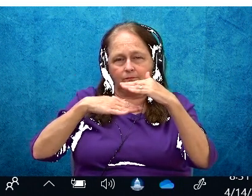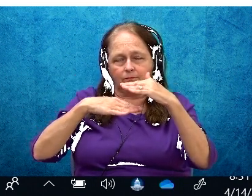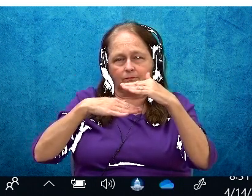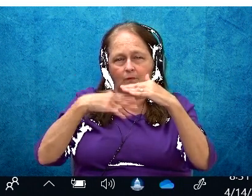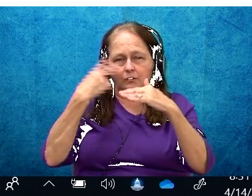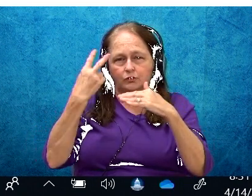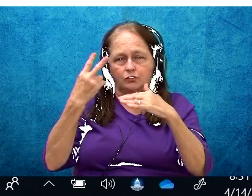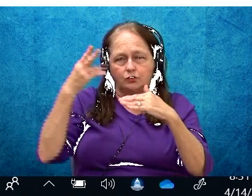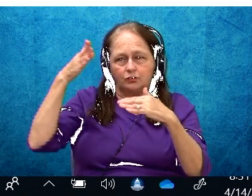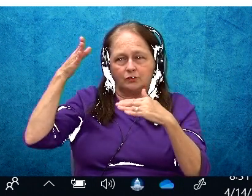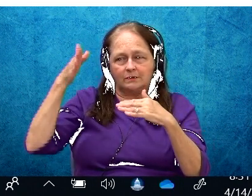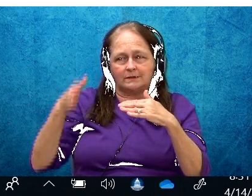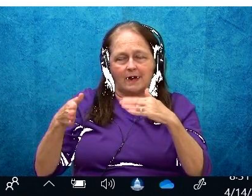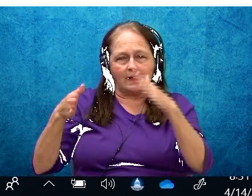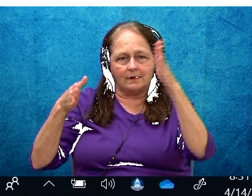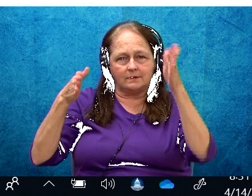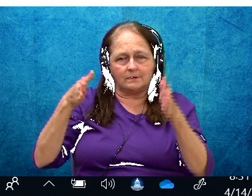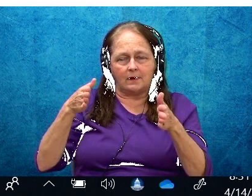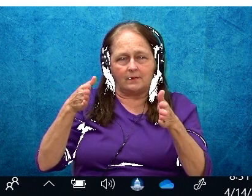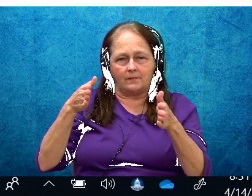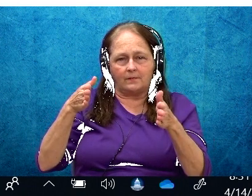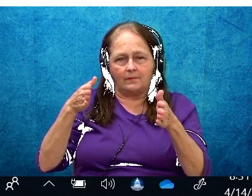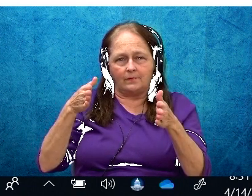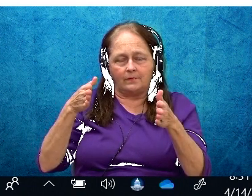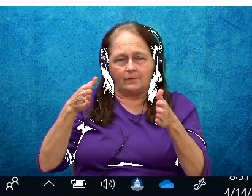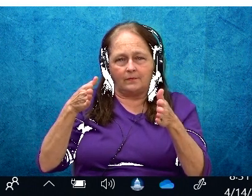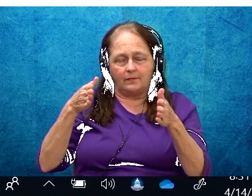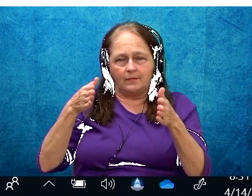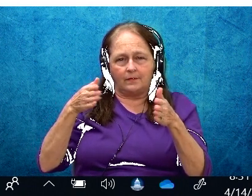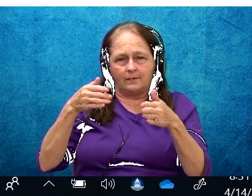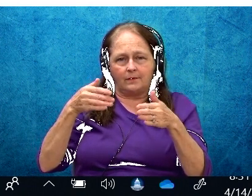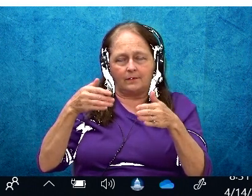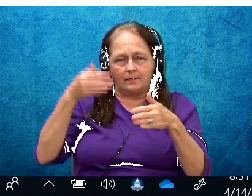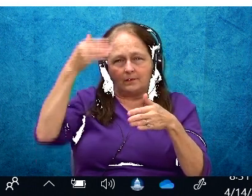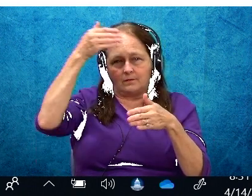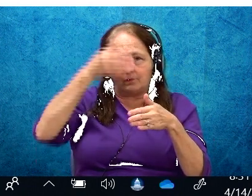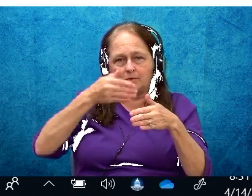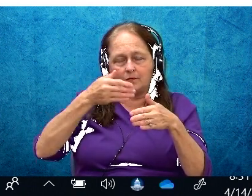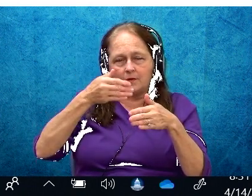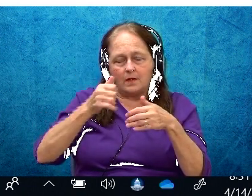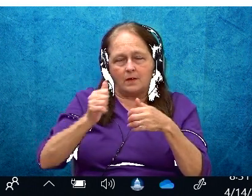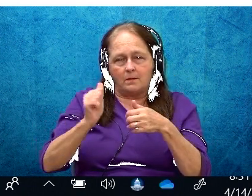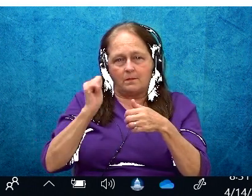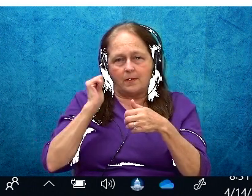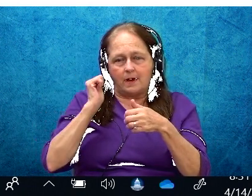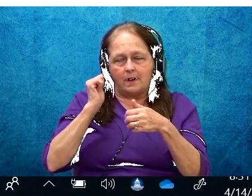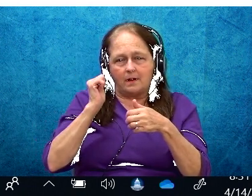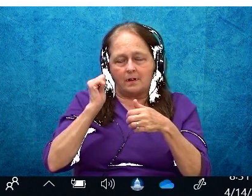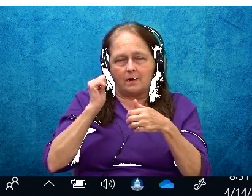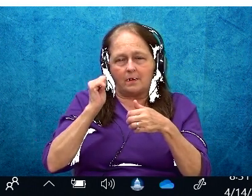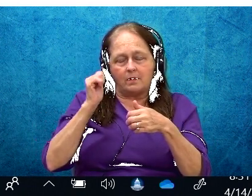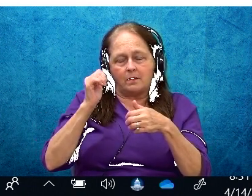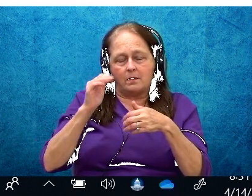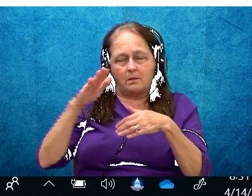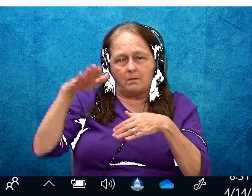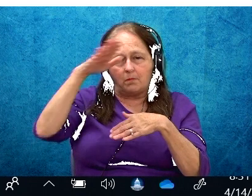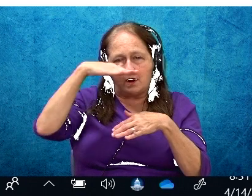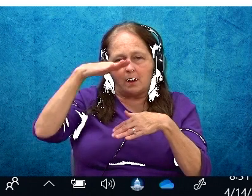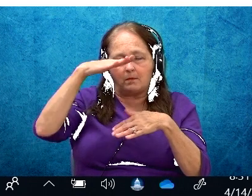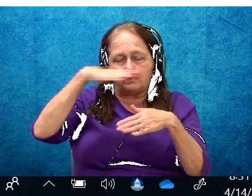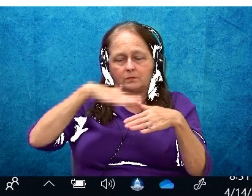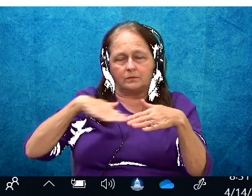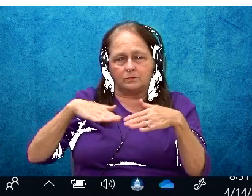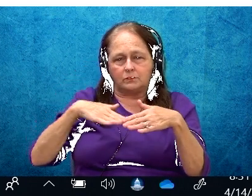2 sides, a front, and a back. Front, bottom, top,